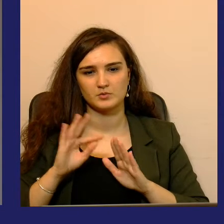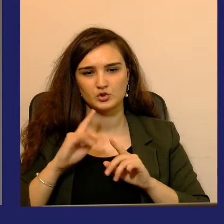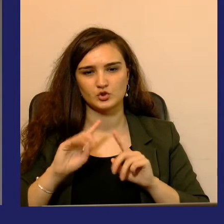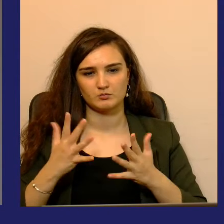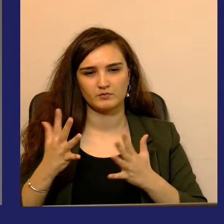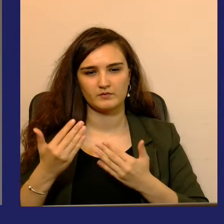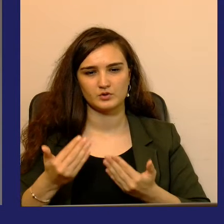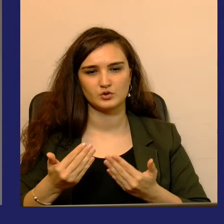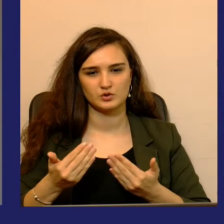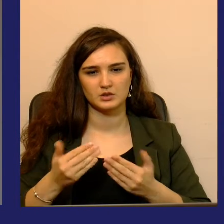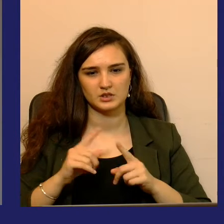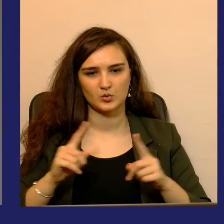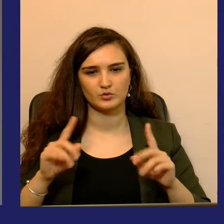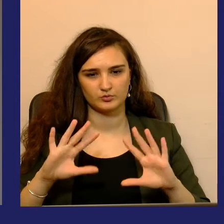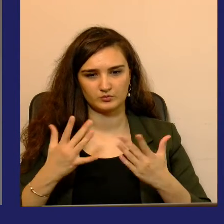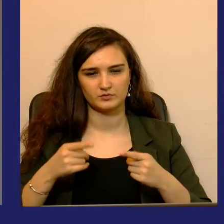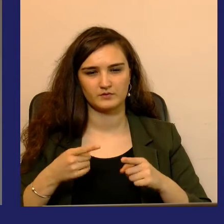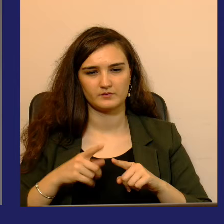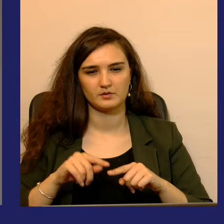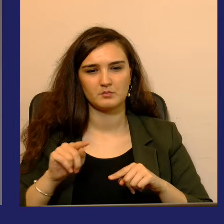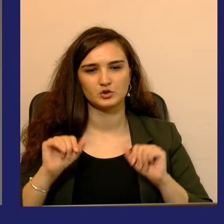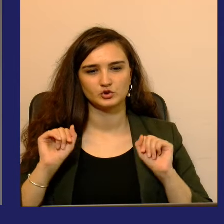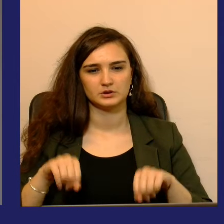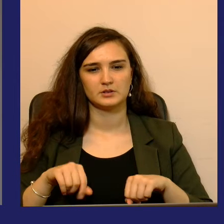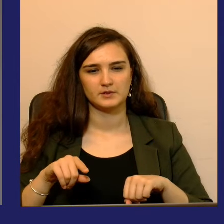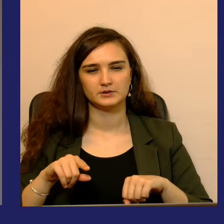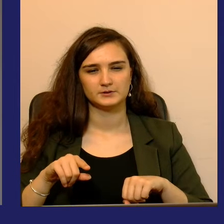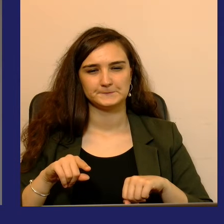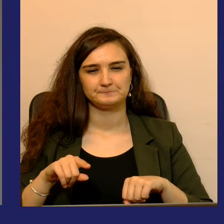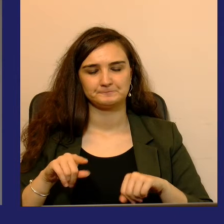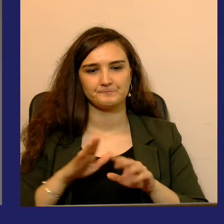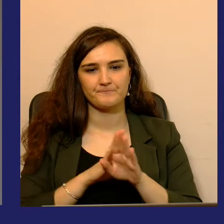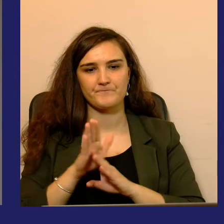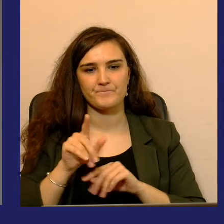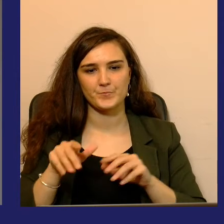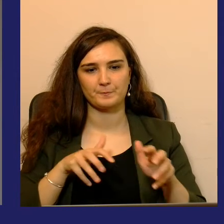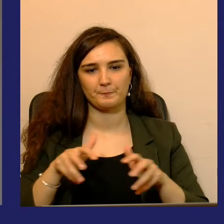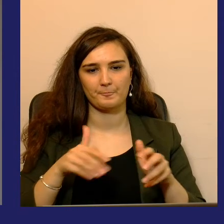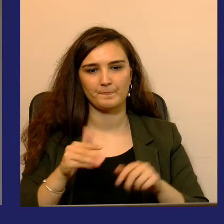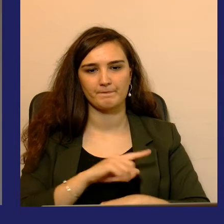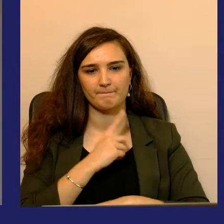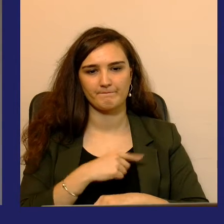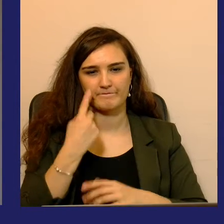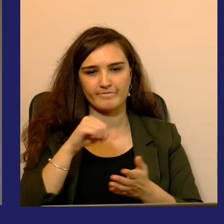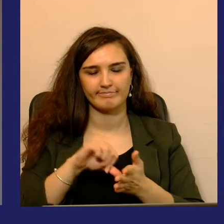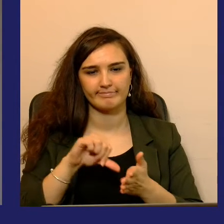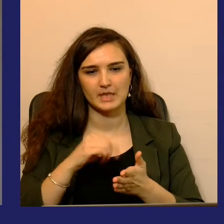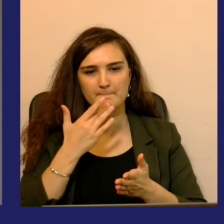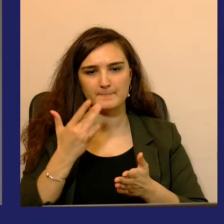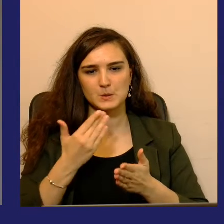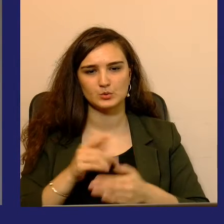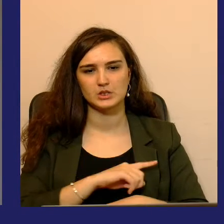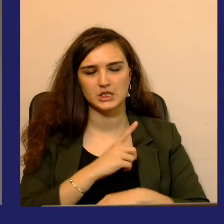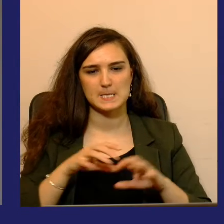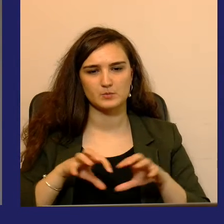really play a corruptive force on the perpetuation of political power, or basically kind of the